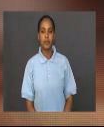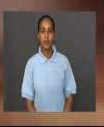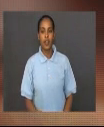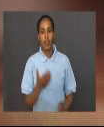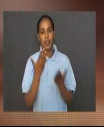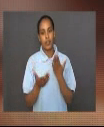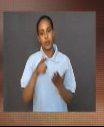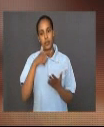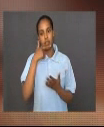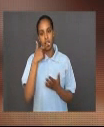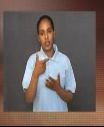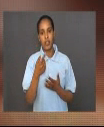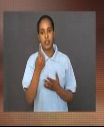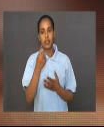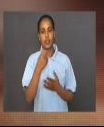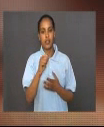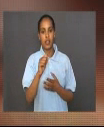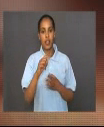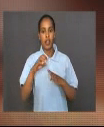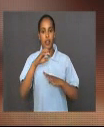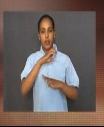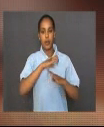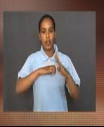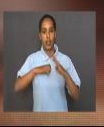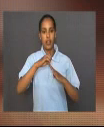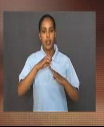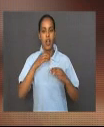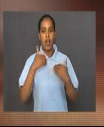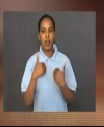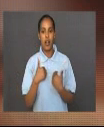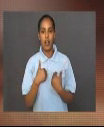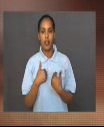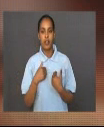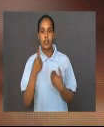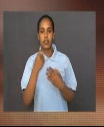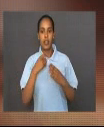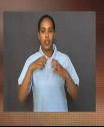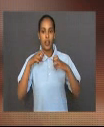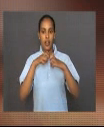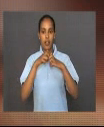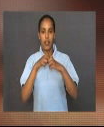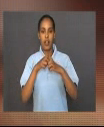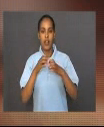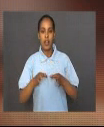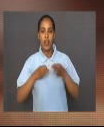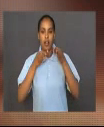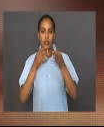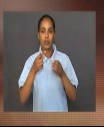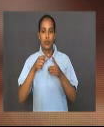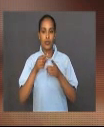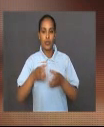If you said the electrolyte allows the electrical current to